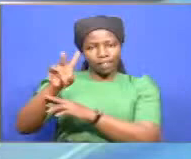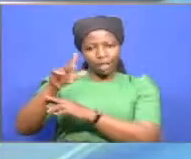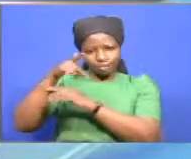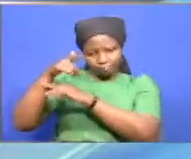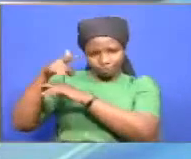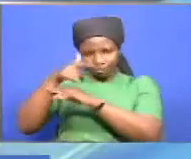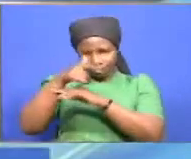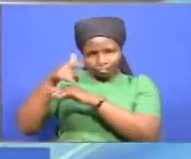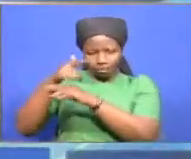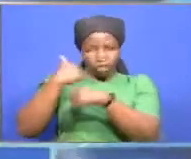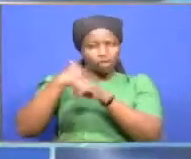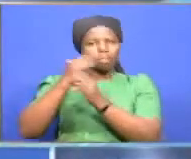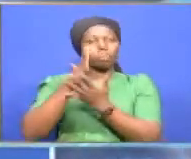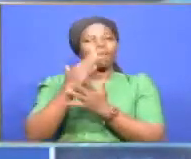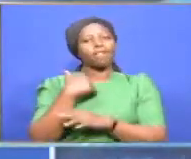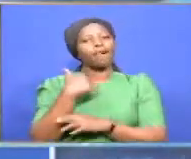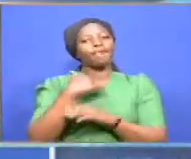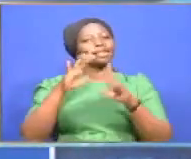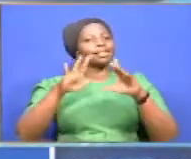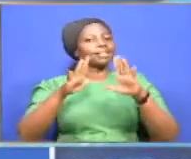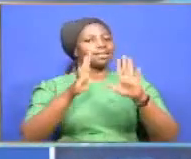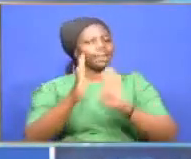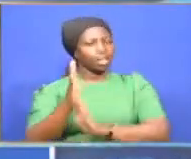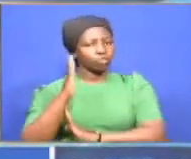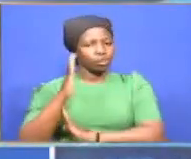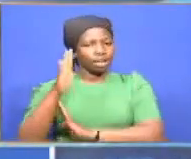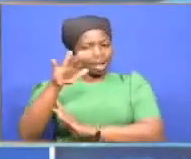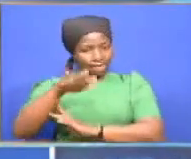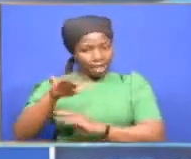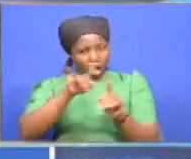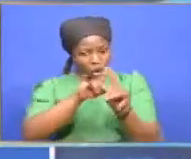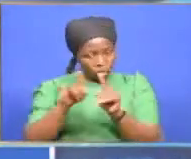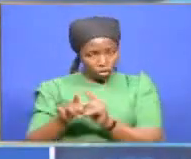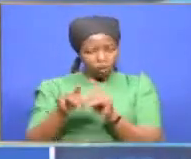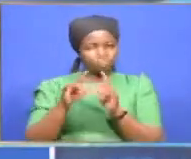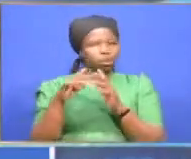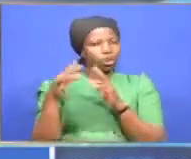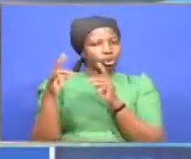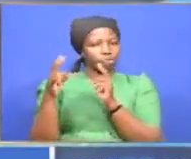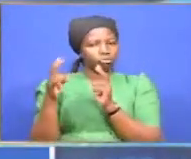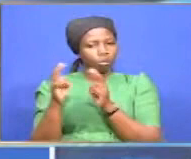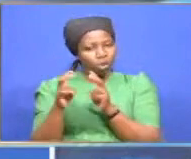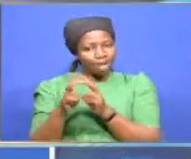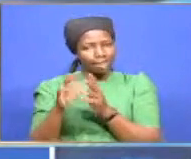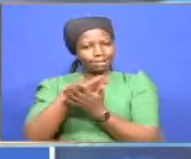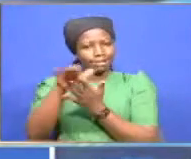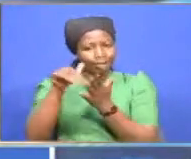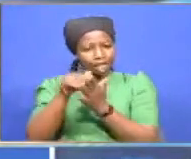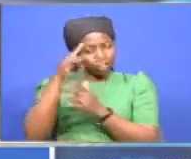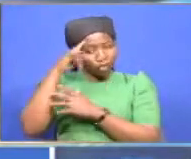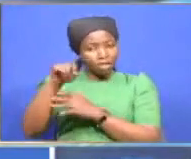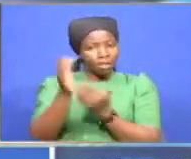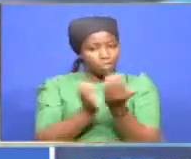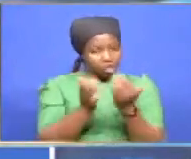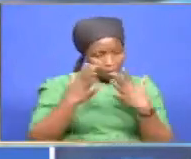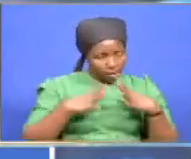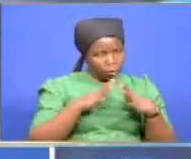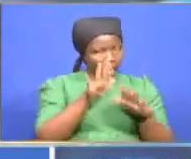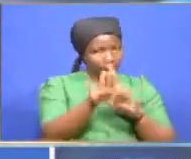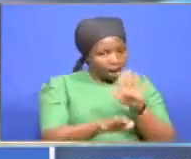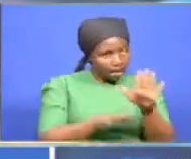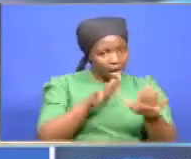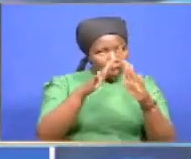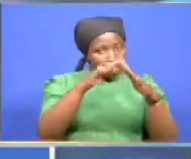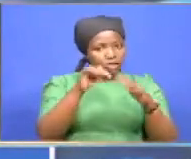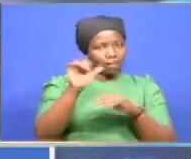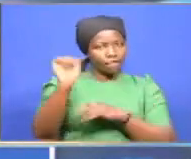ensure that there is a security there, as well as a contact center for these traders at Nyayo House, fifth floor